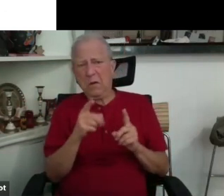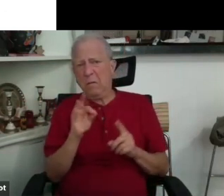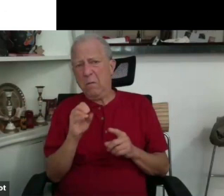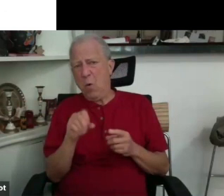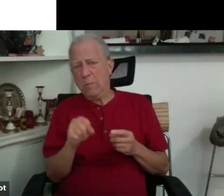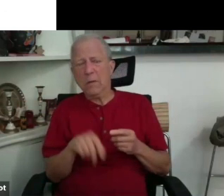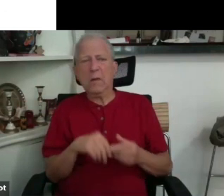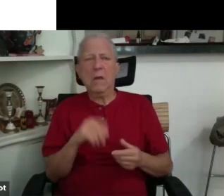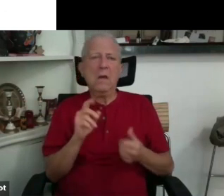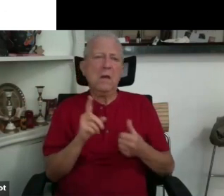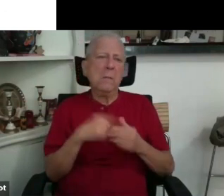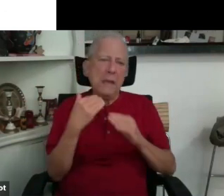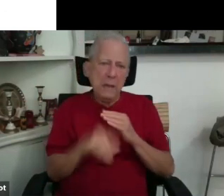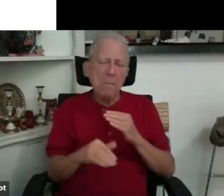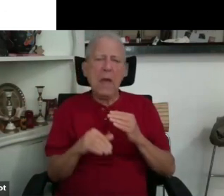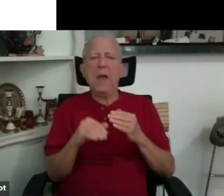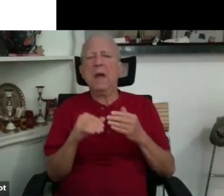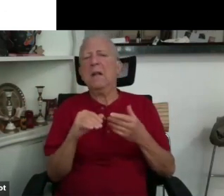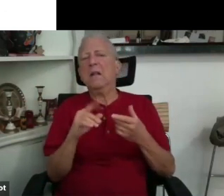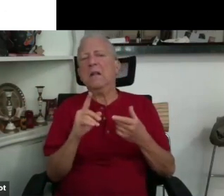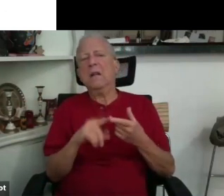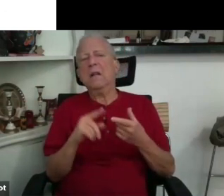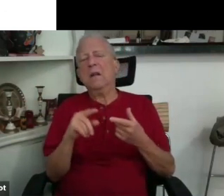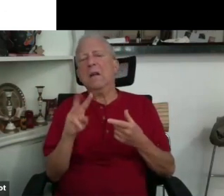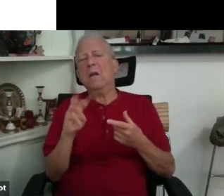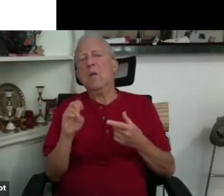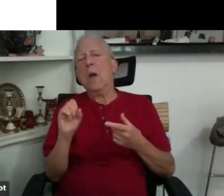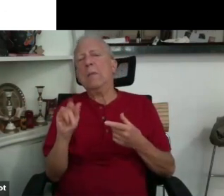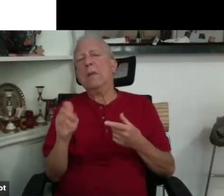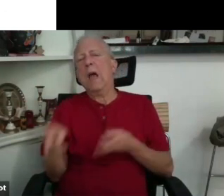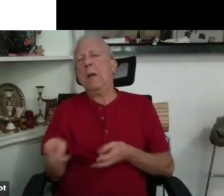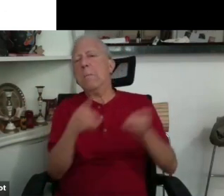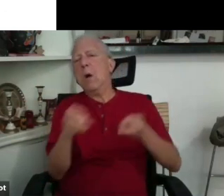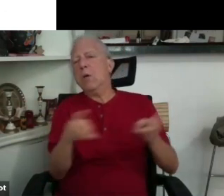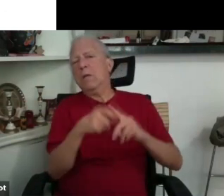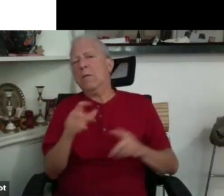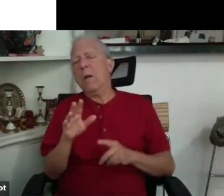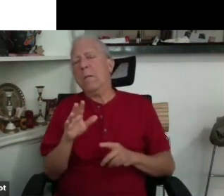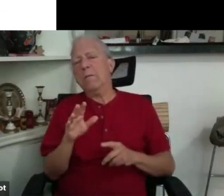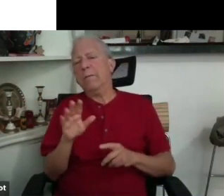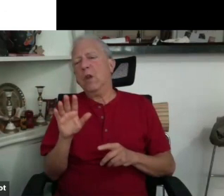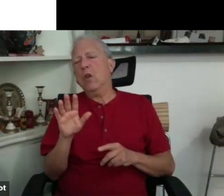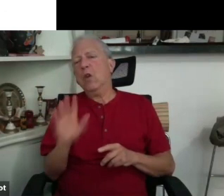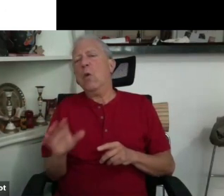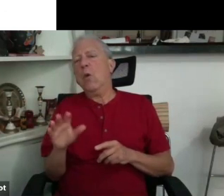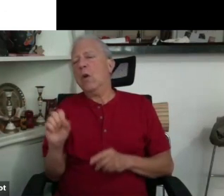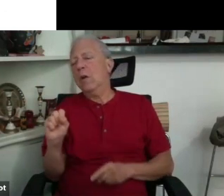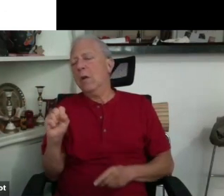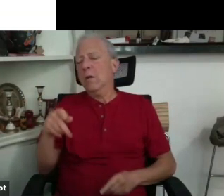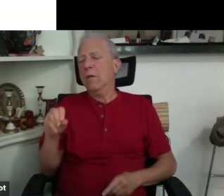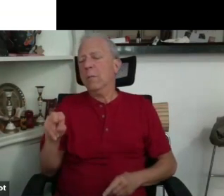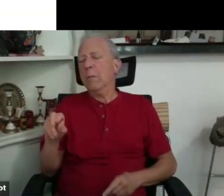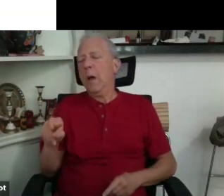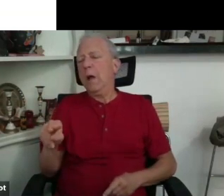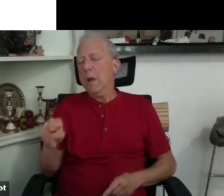might be emails or website posts from your sponsees about how what their